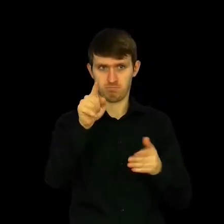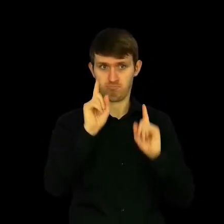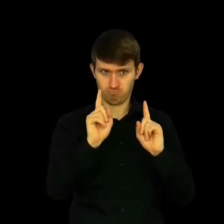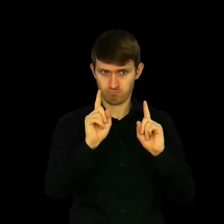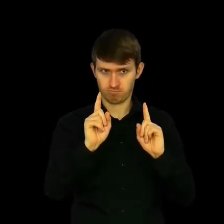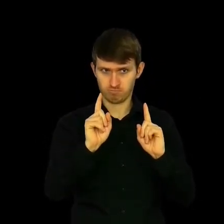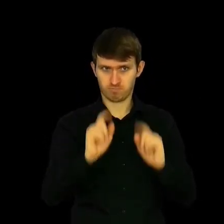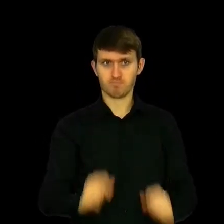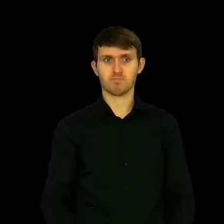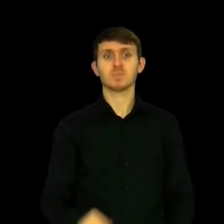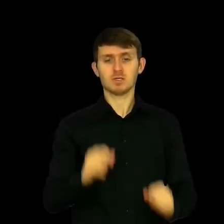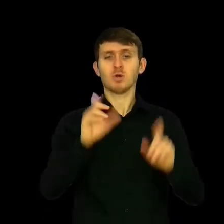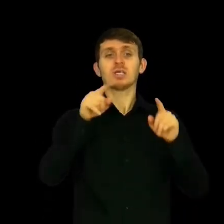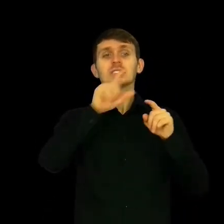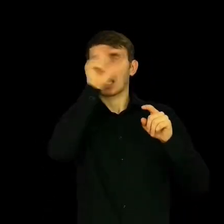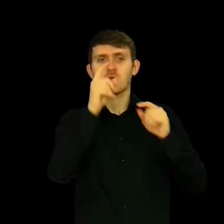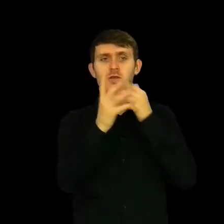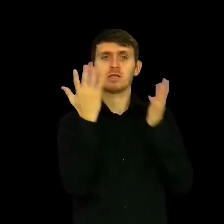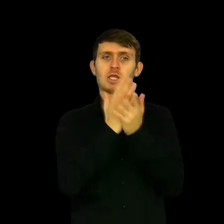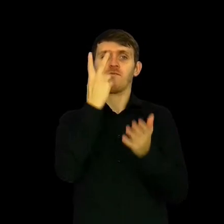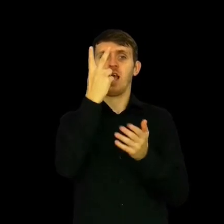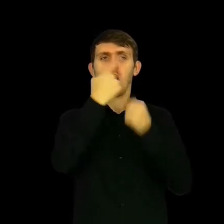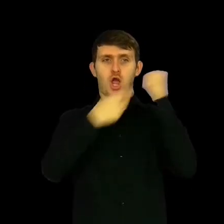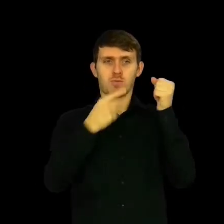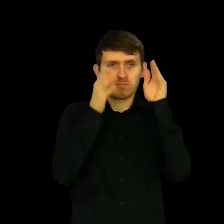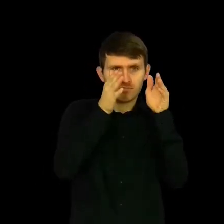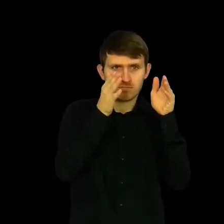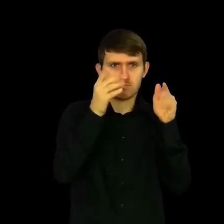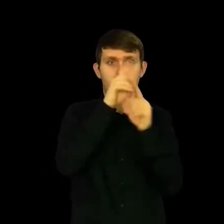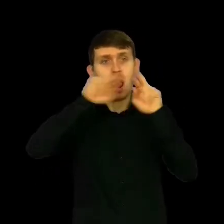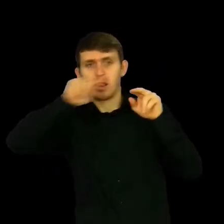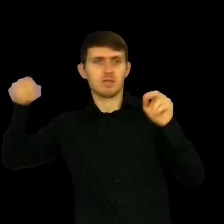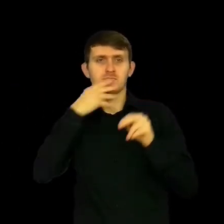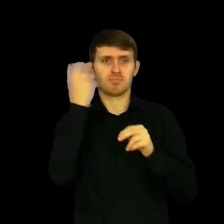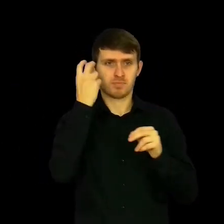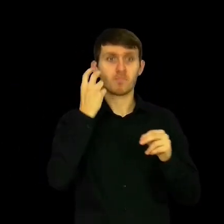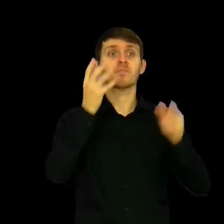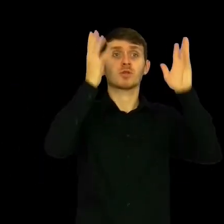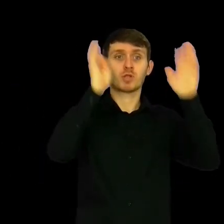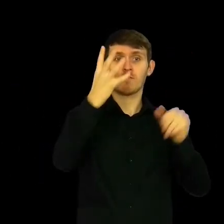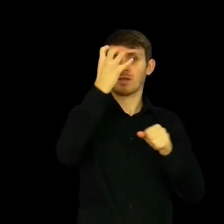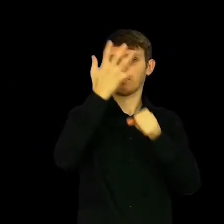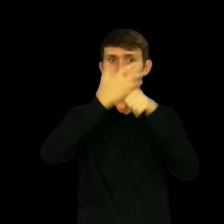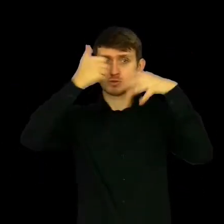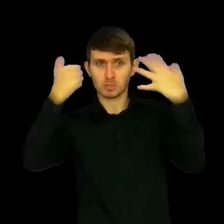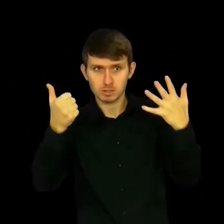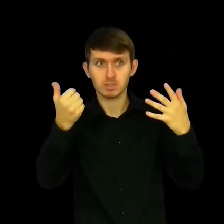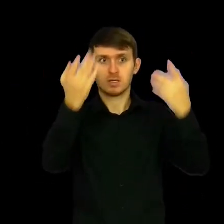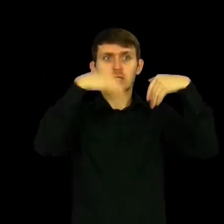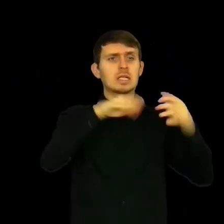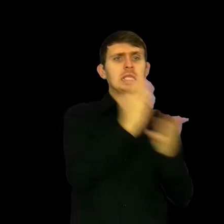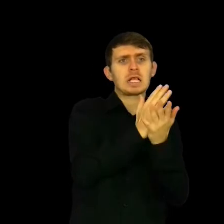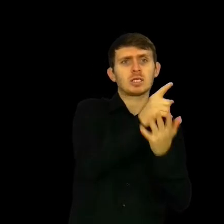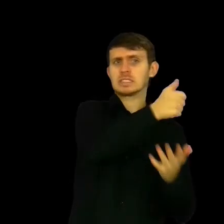9,456 minus 7,589. You have to remember the two numbers. So the first thing I do is I say, well, what's